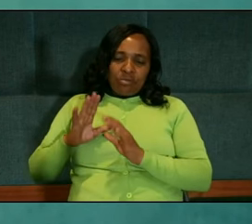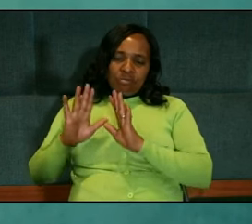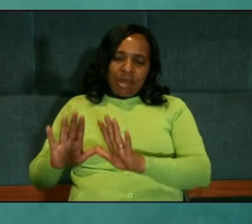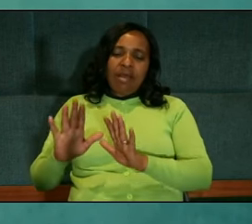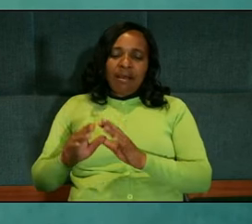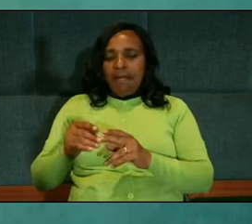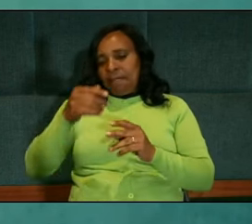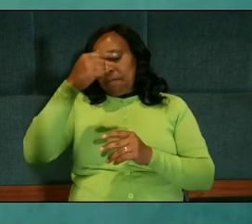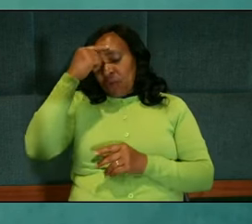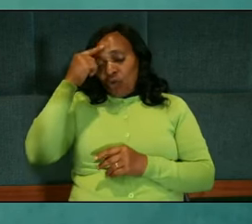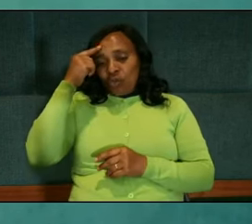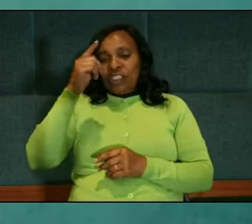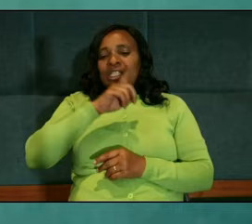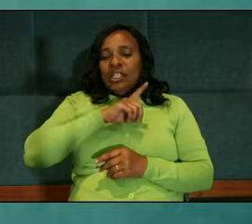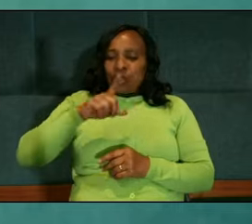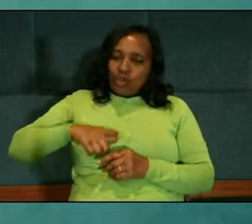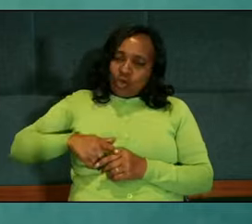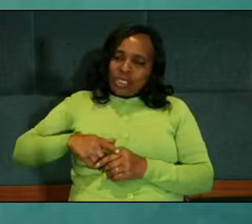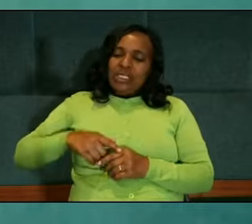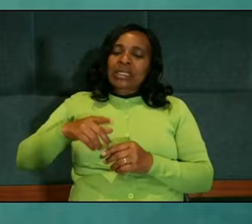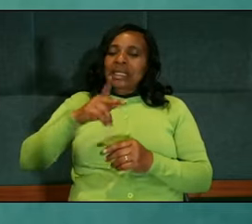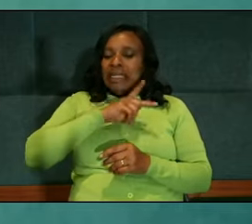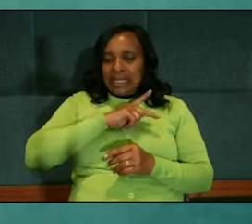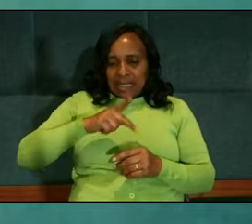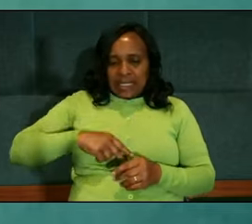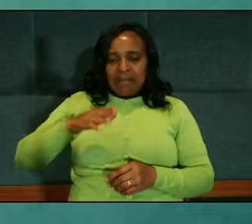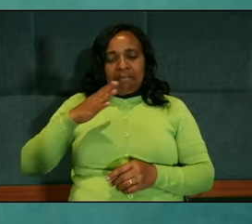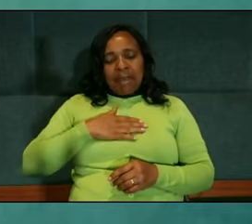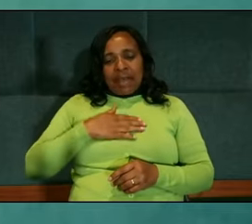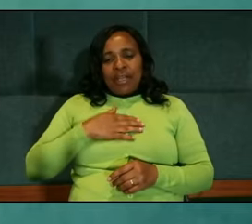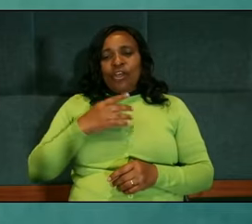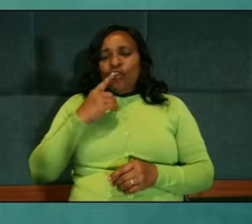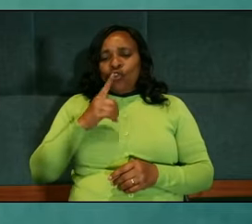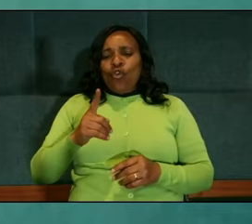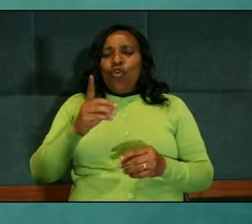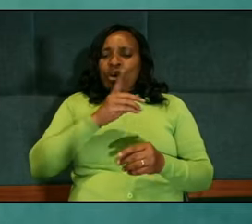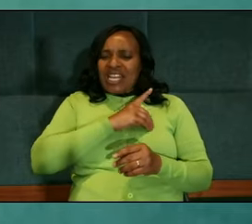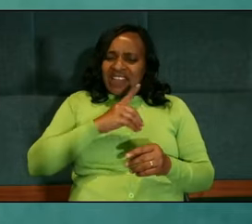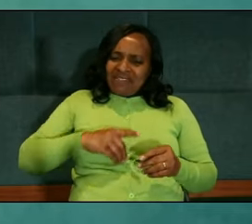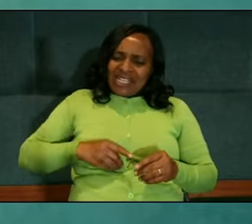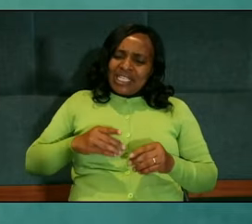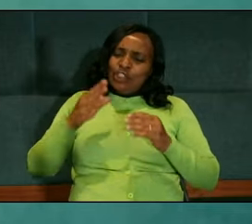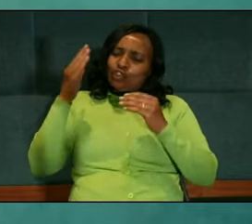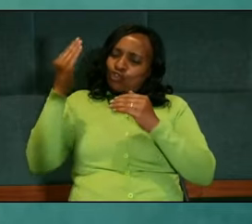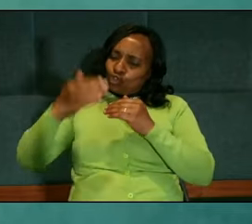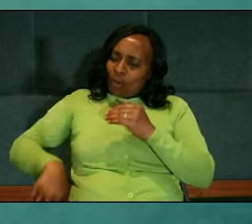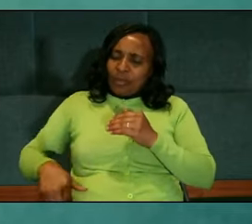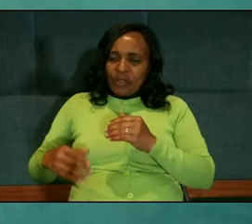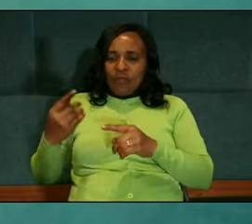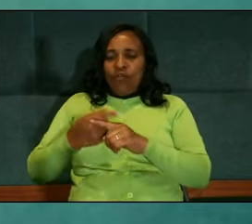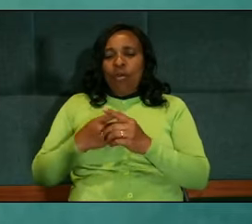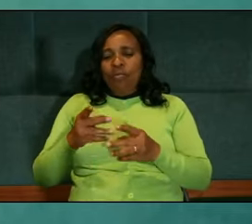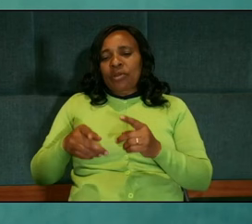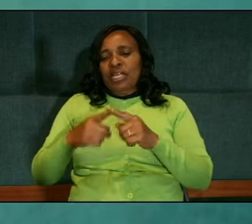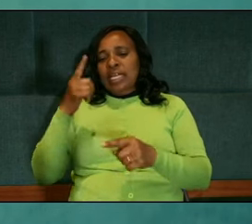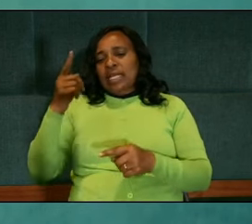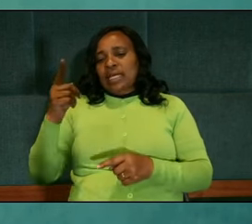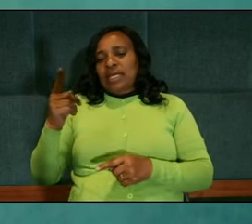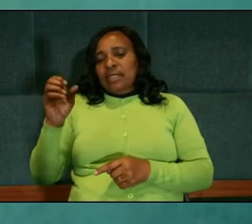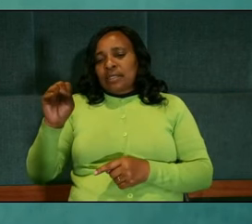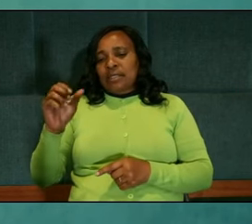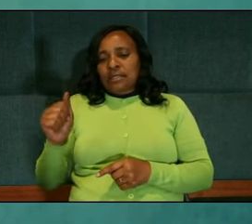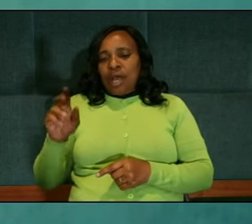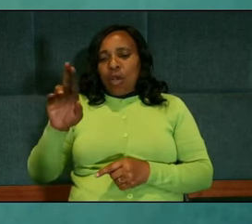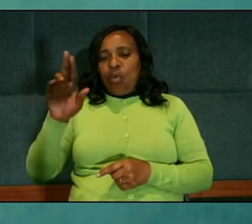is the Lord's anointed." So David refrained from killing Saul, because as we have read here, he has said